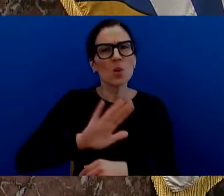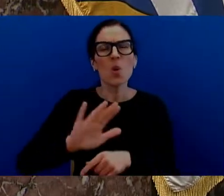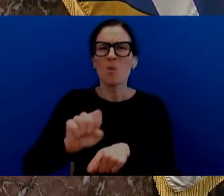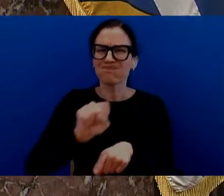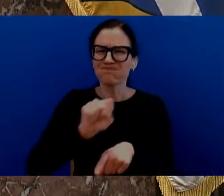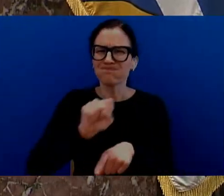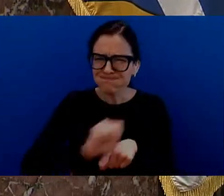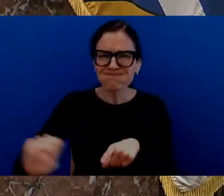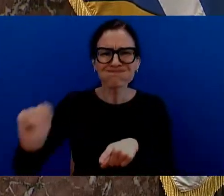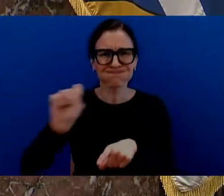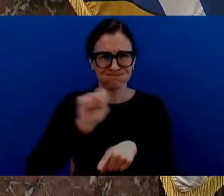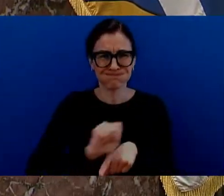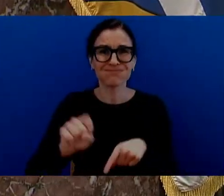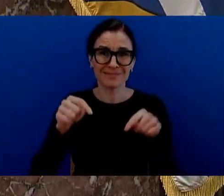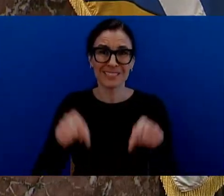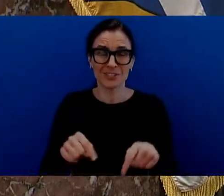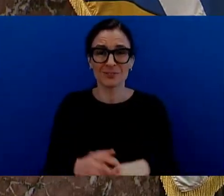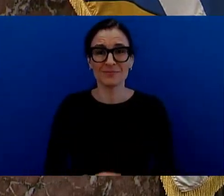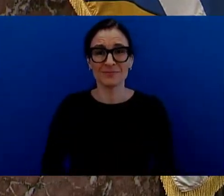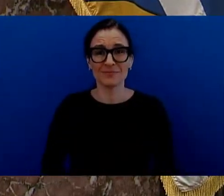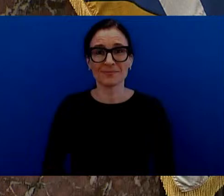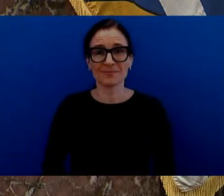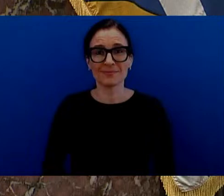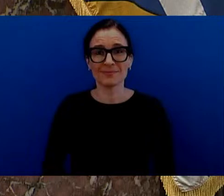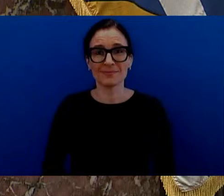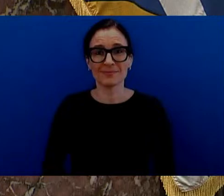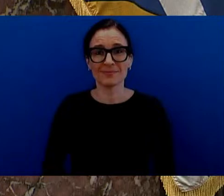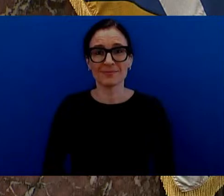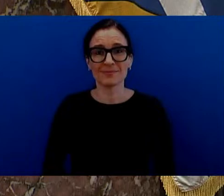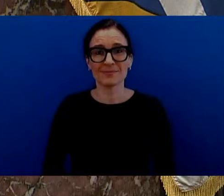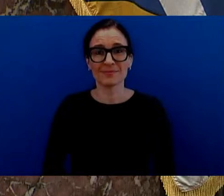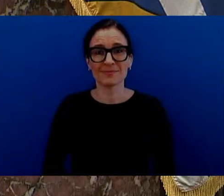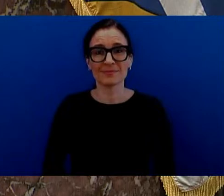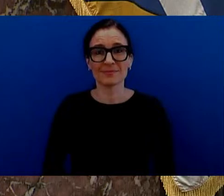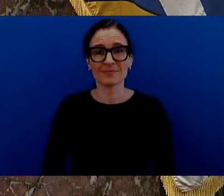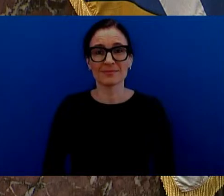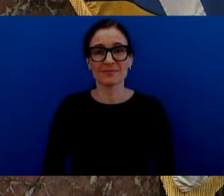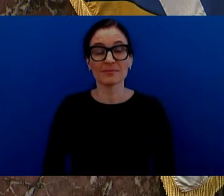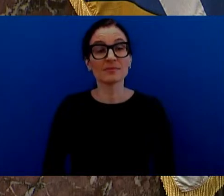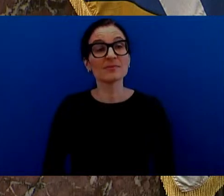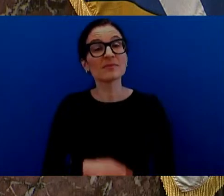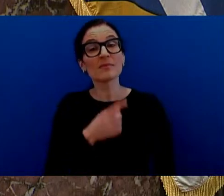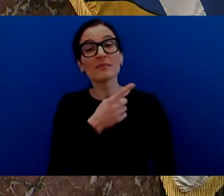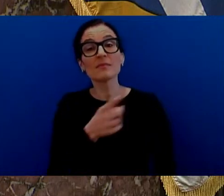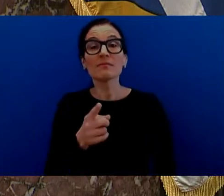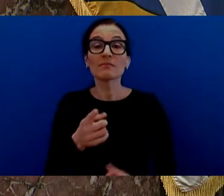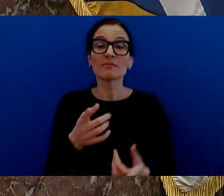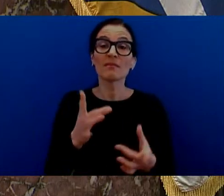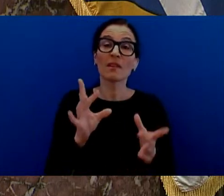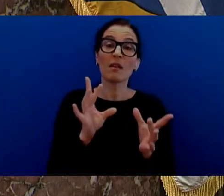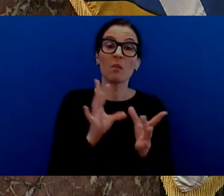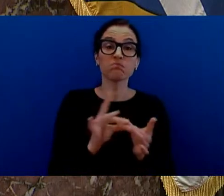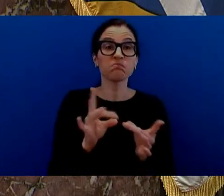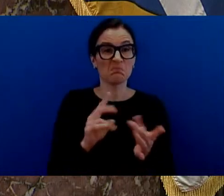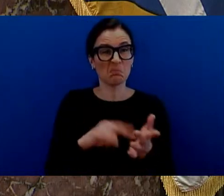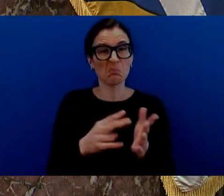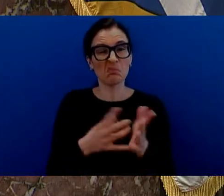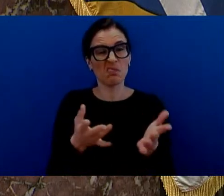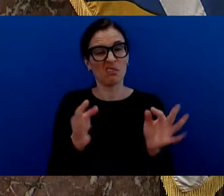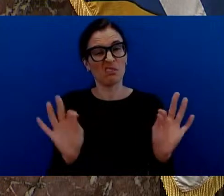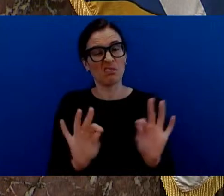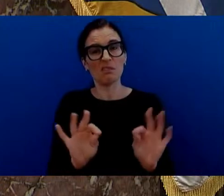Because you're not giving empty words, you're giving meaningful words. You run